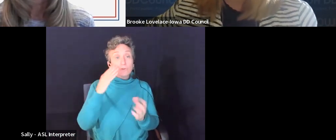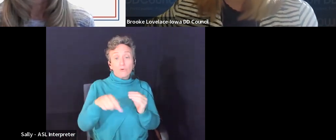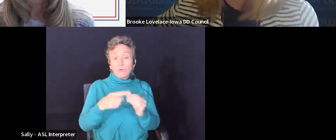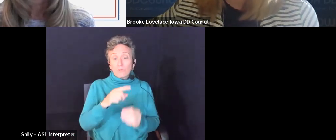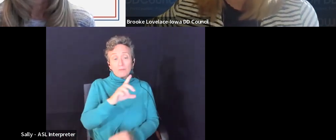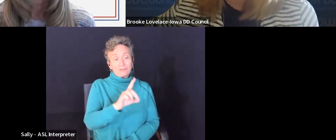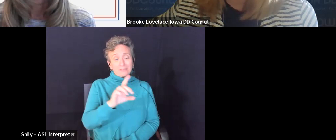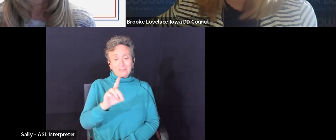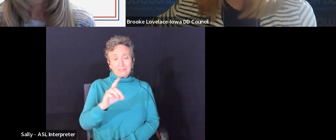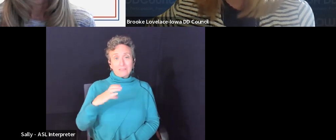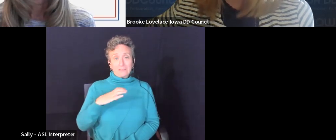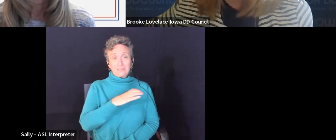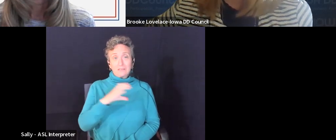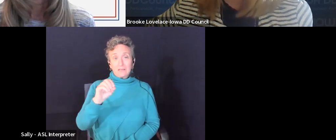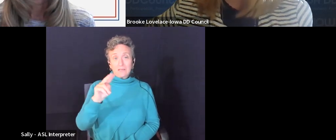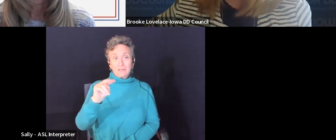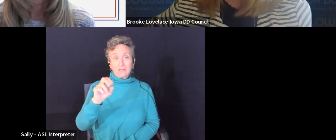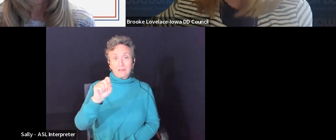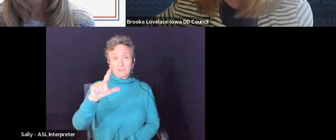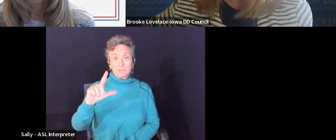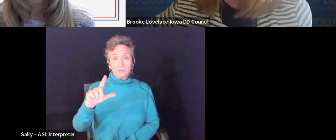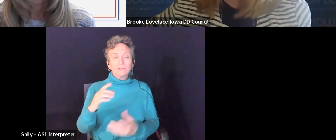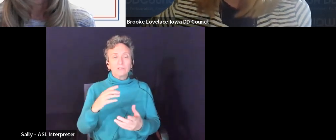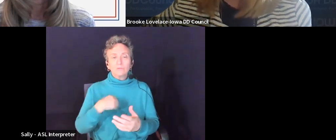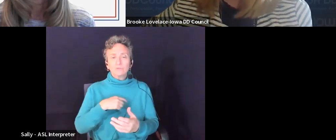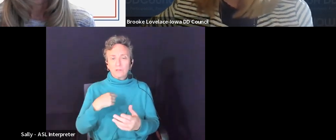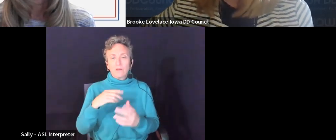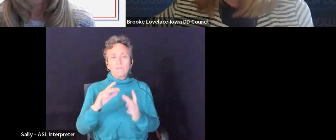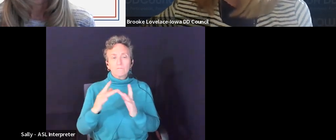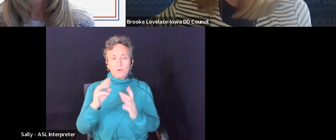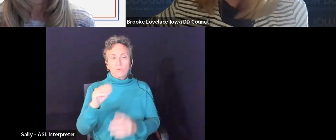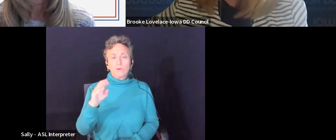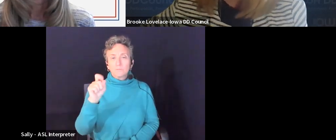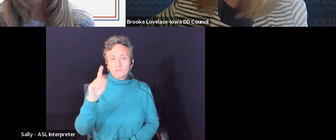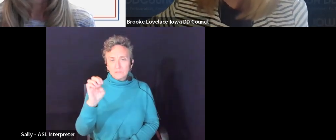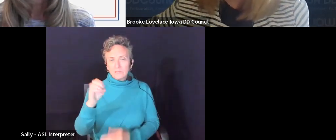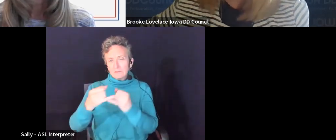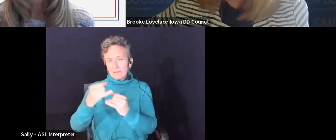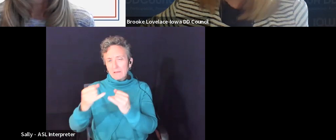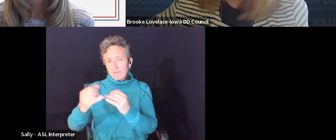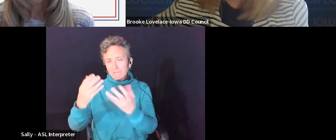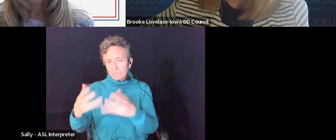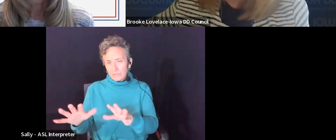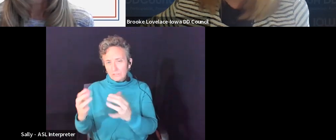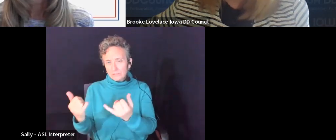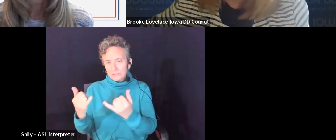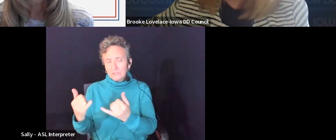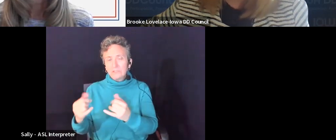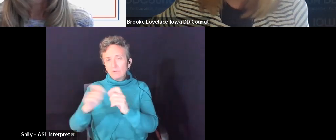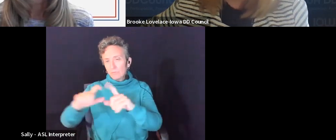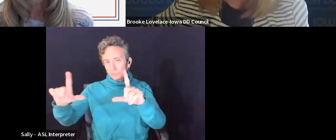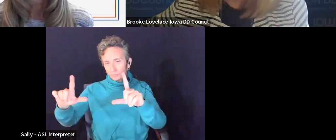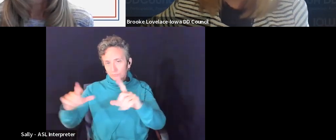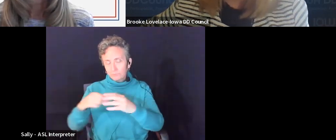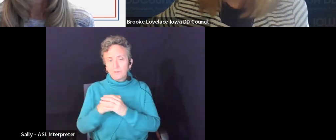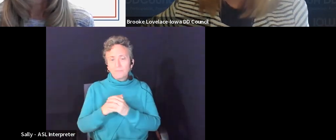DD Council, we will have our website and contact information will be given at the end of our time together today. But we really